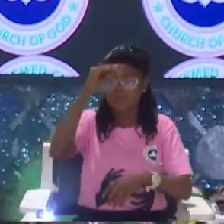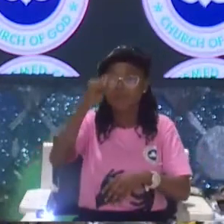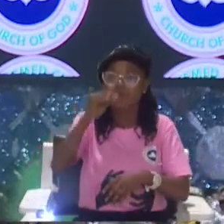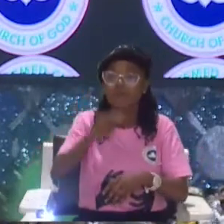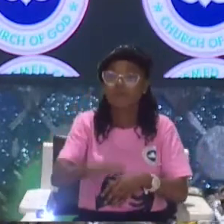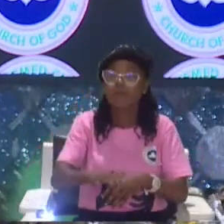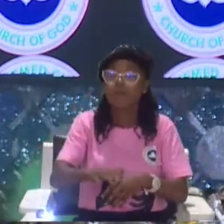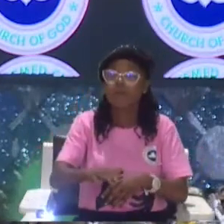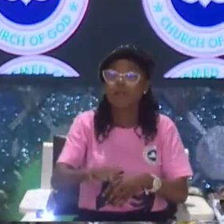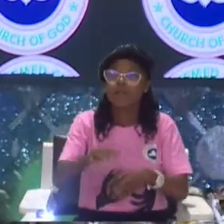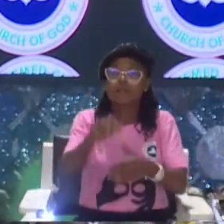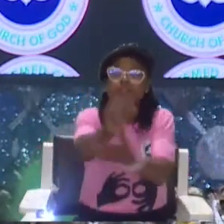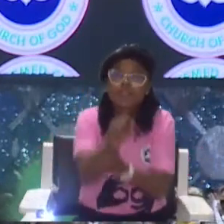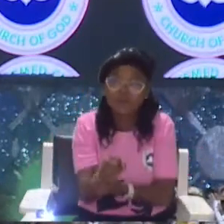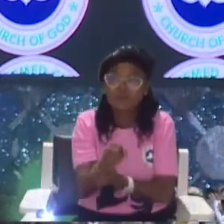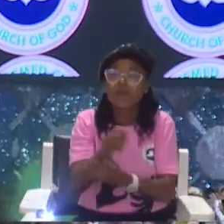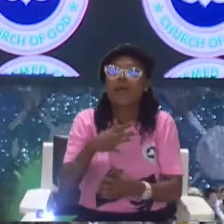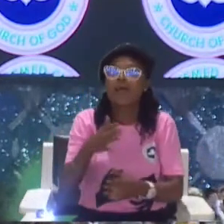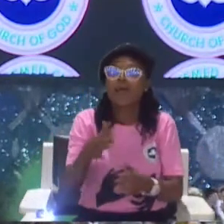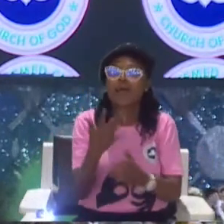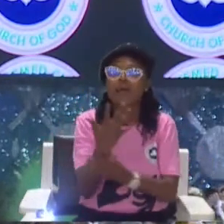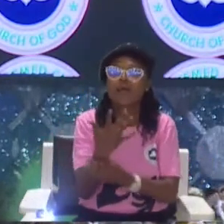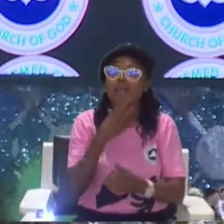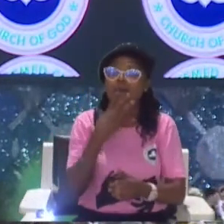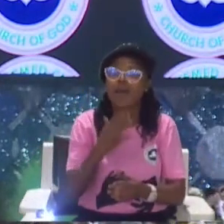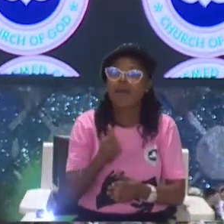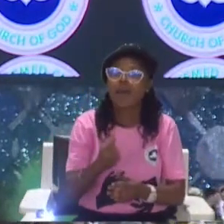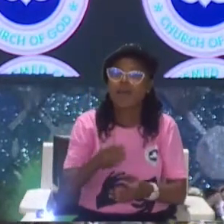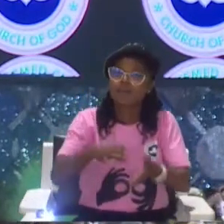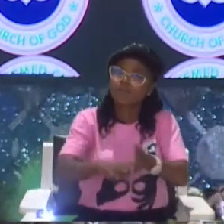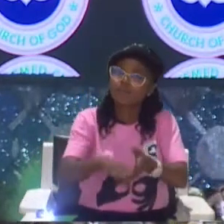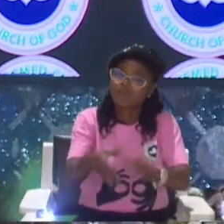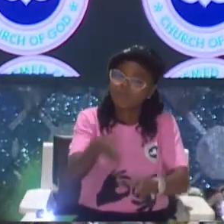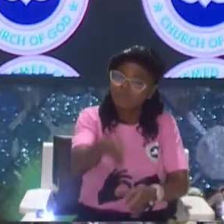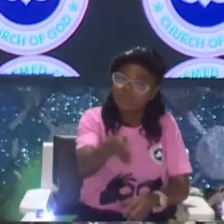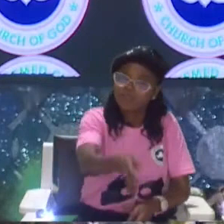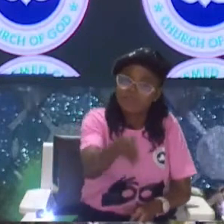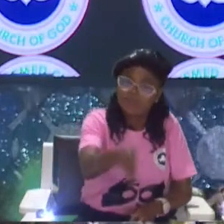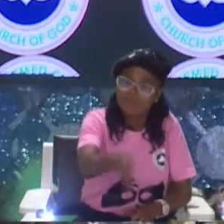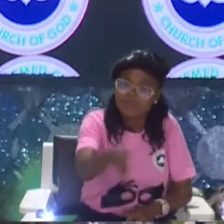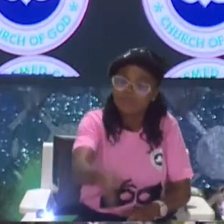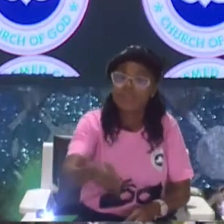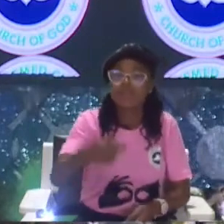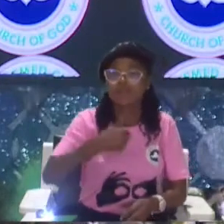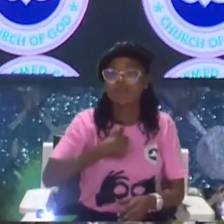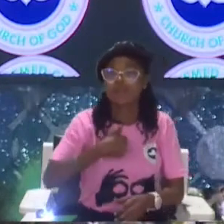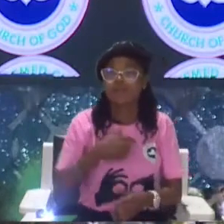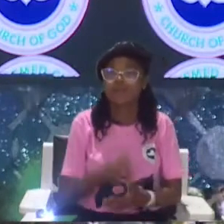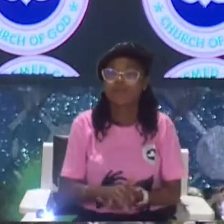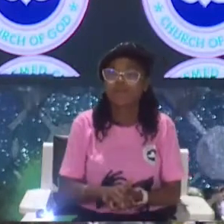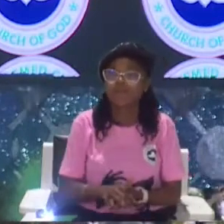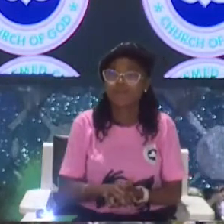grabbed my hand and shook my hand. Omo ngba ti mo wa nbe omo kekere omokunrin kan wa o si bo mi lowo.